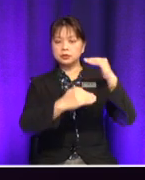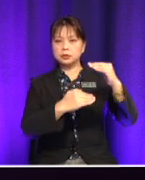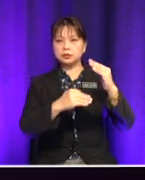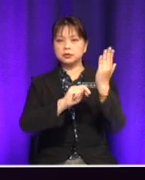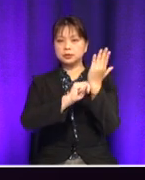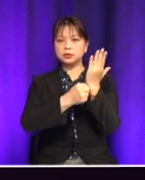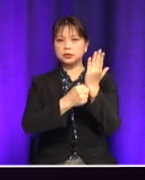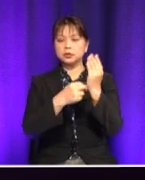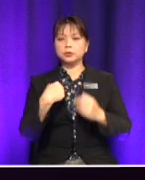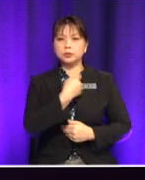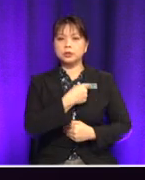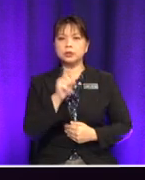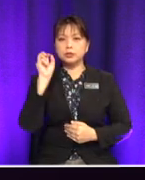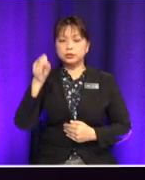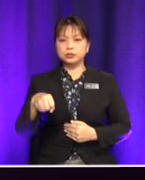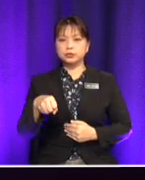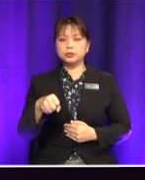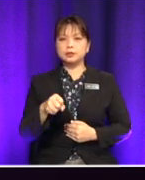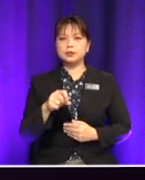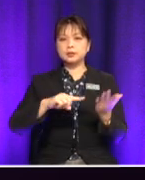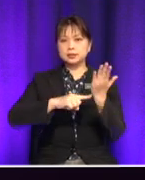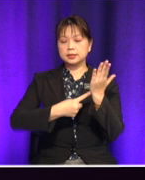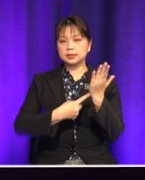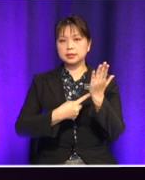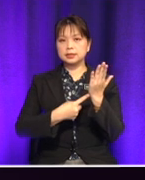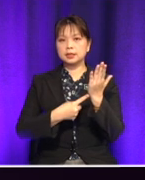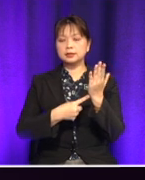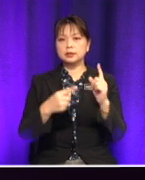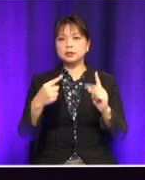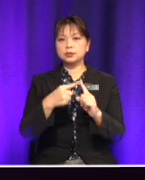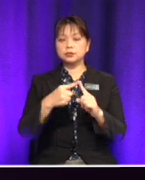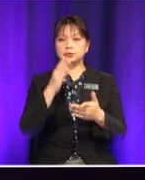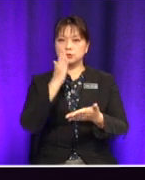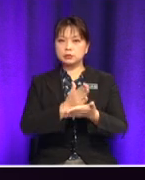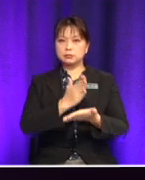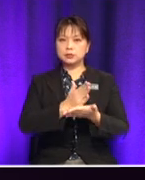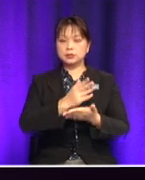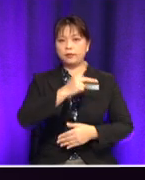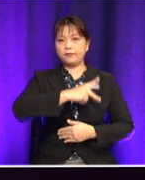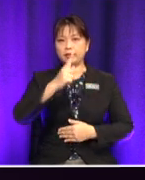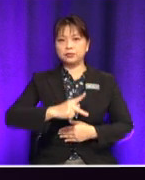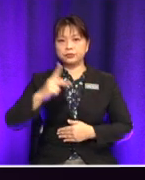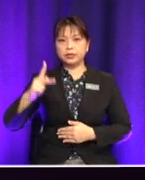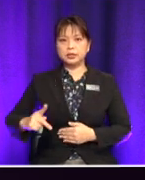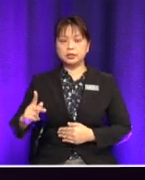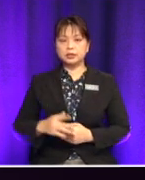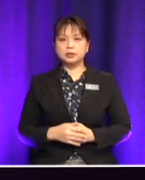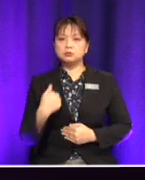start a campaign to close down the factories. What do you think? You reckon? I suppose it can't hurt to